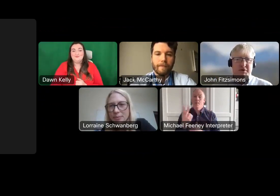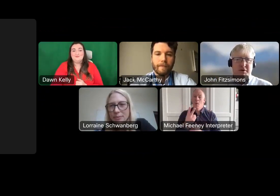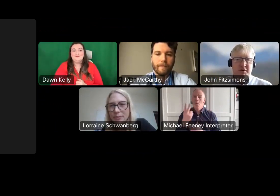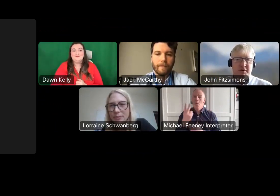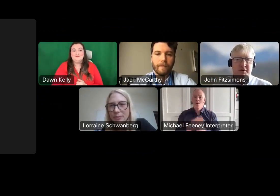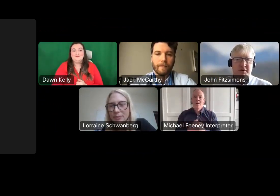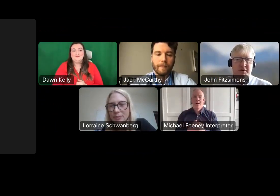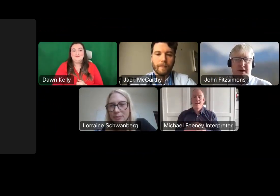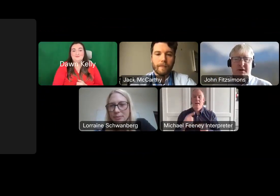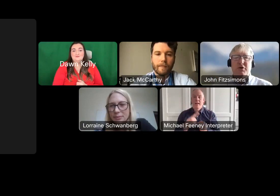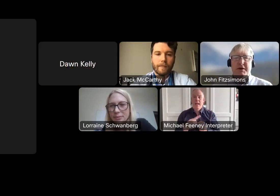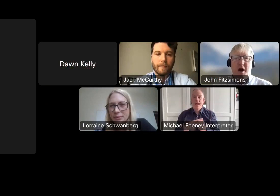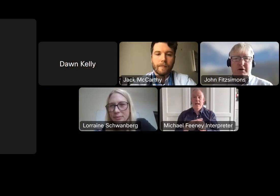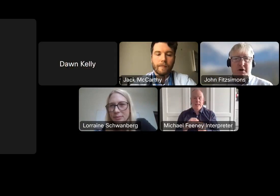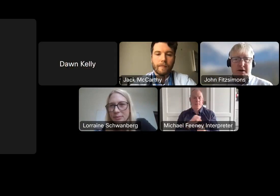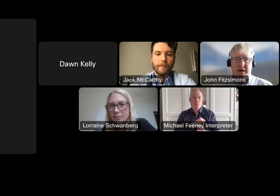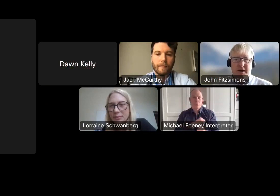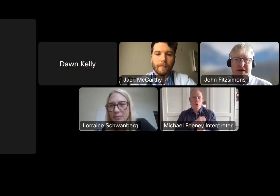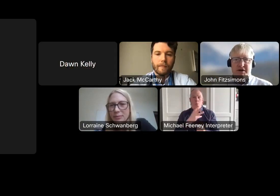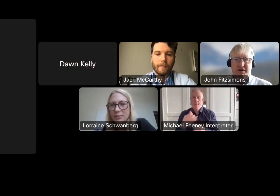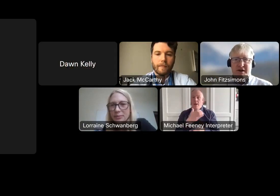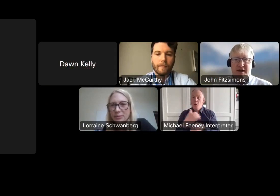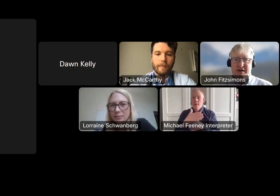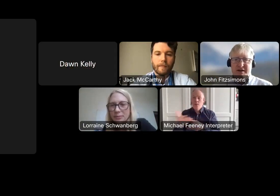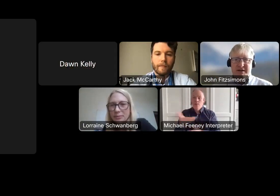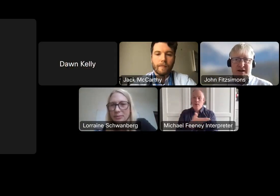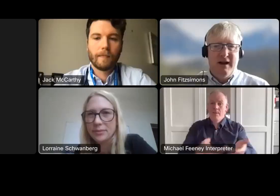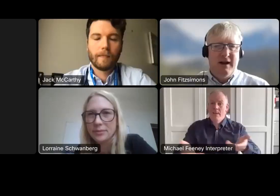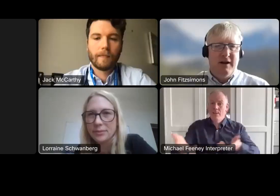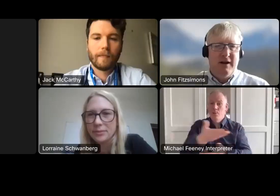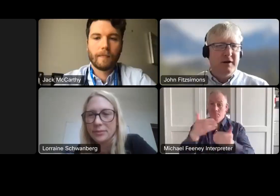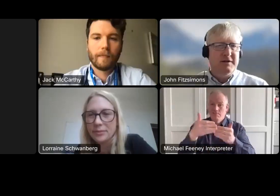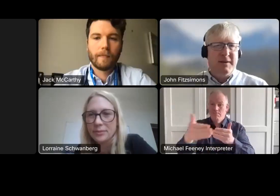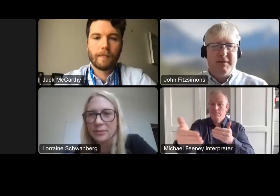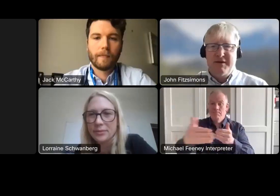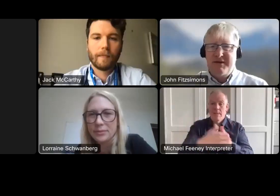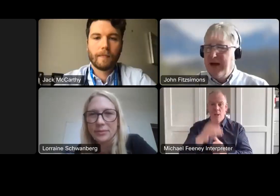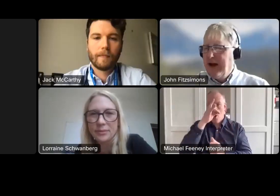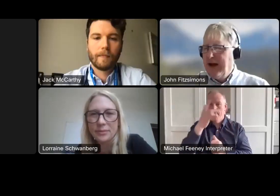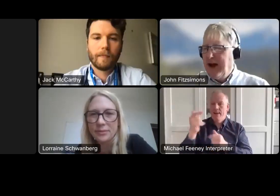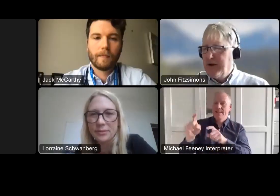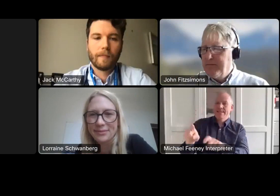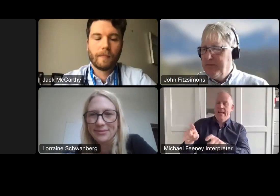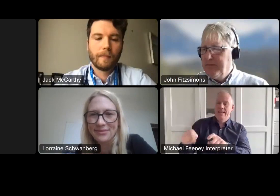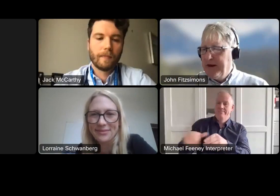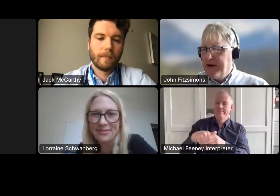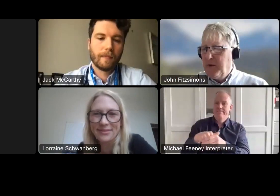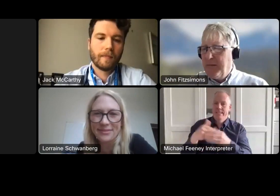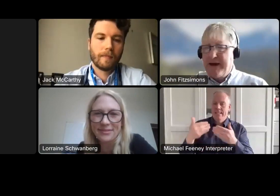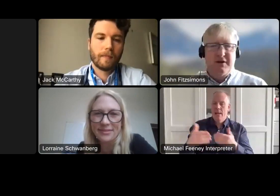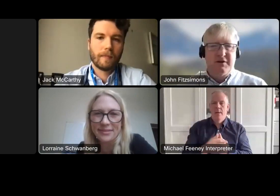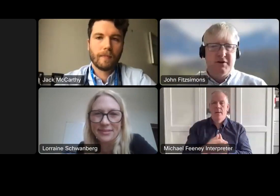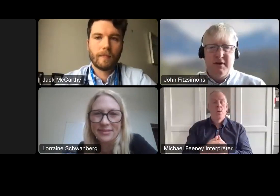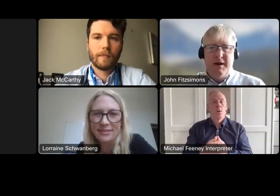I'm sure this is going to be an ongoing conversation, and I hope you can stay with us. I'm going to maybe go